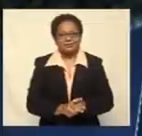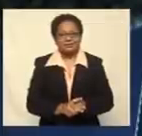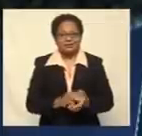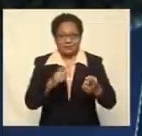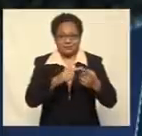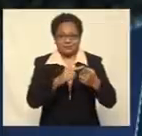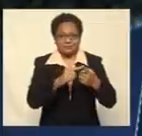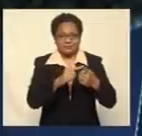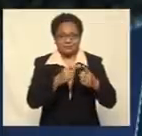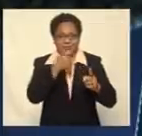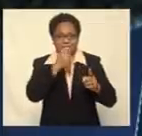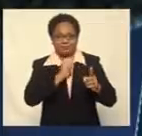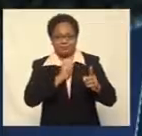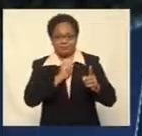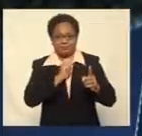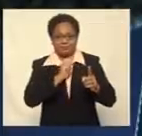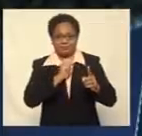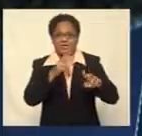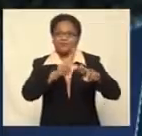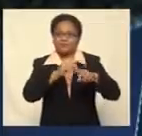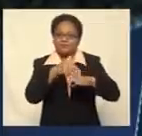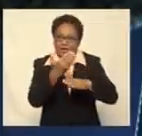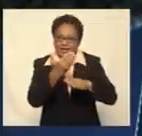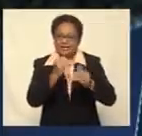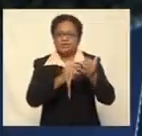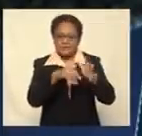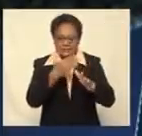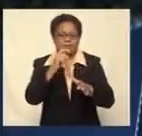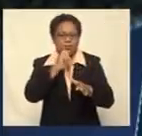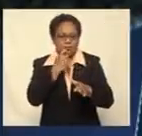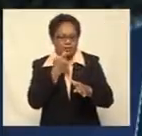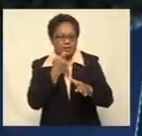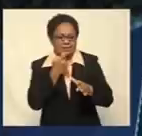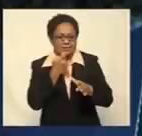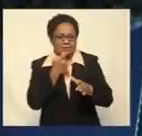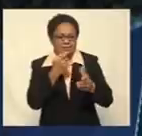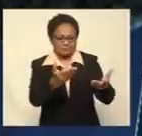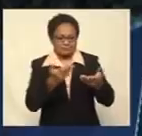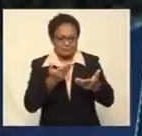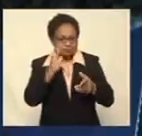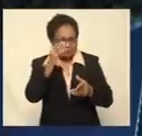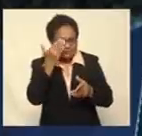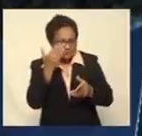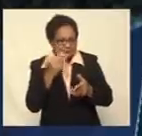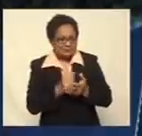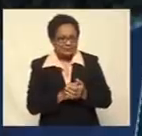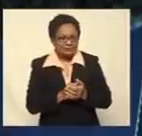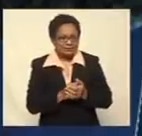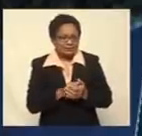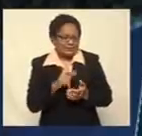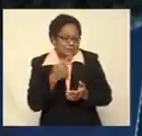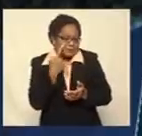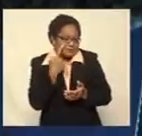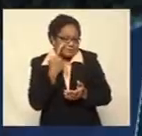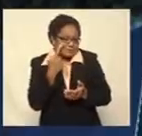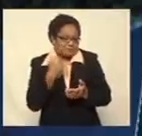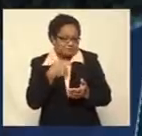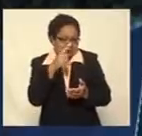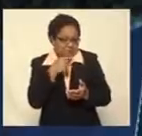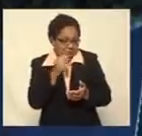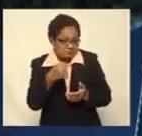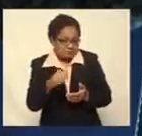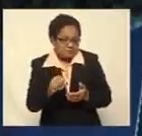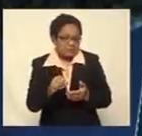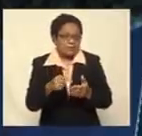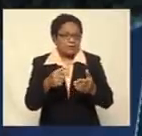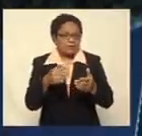be out on Friday or Saturday, and from there they will see how things will go. So far I'm okay.